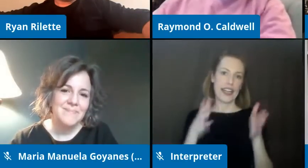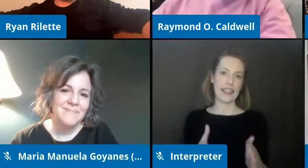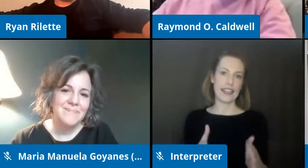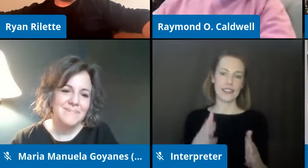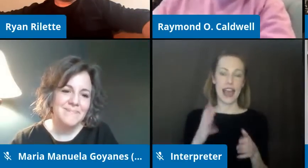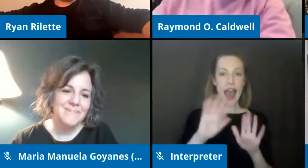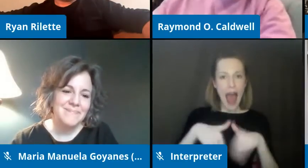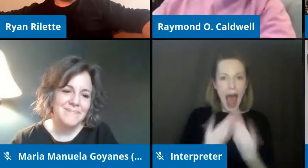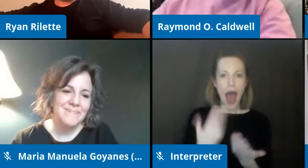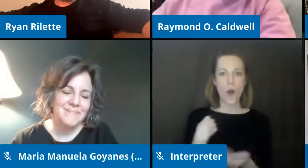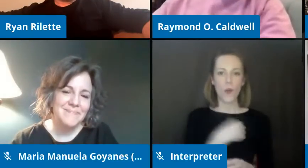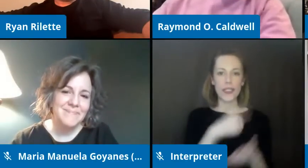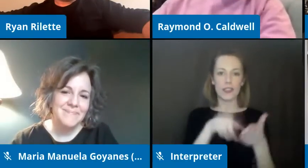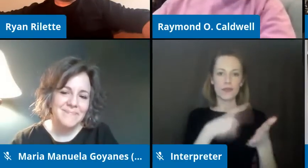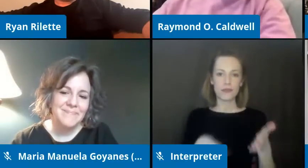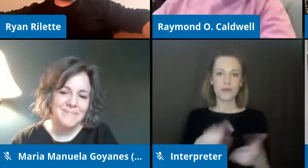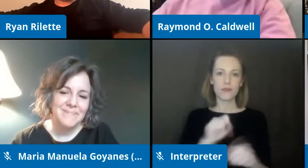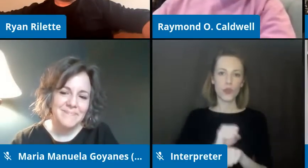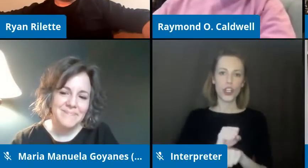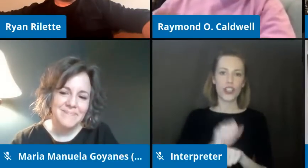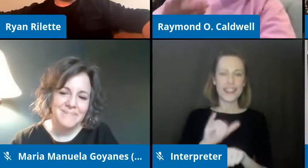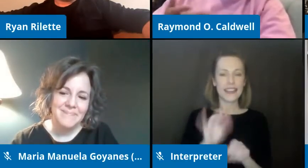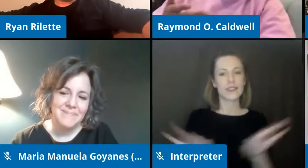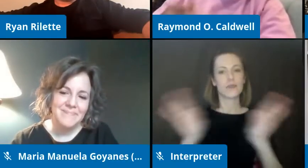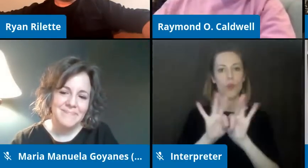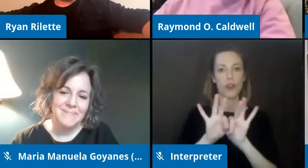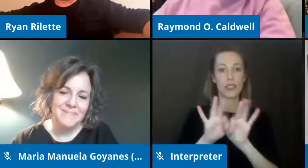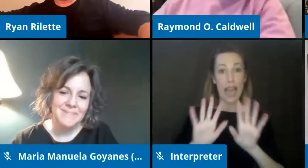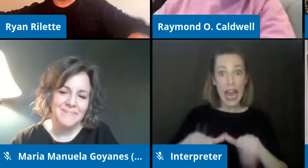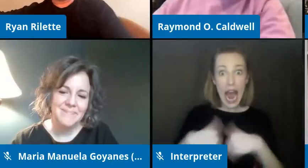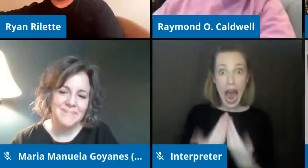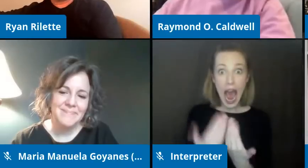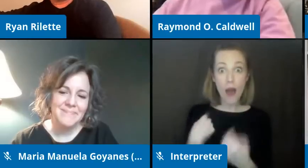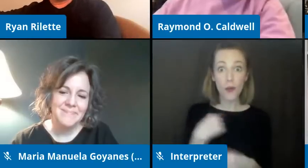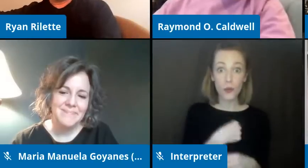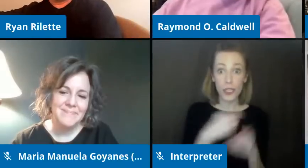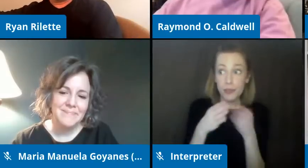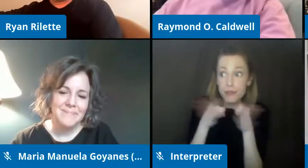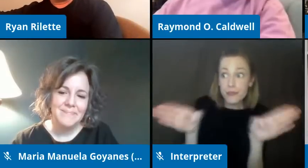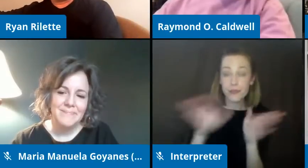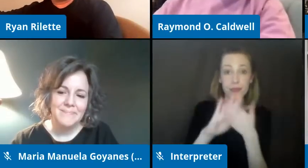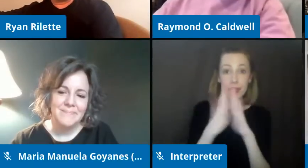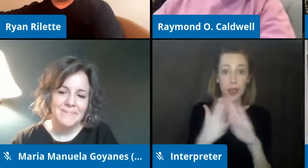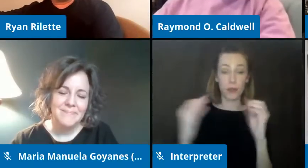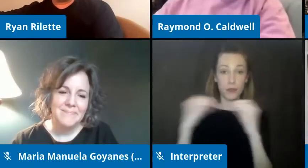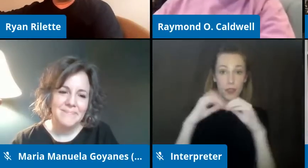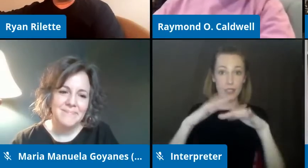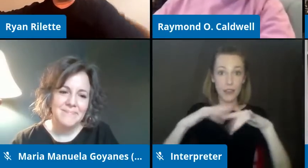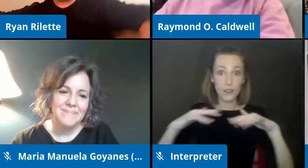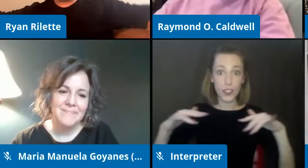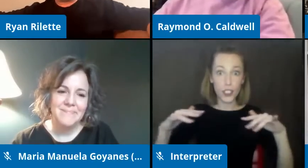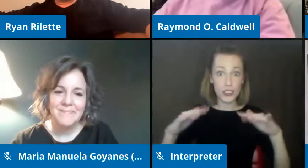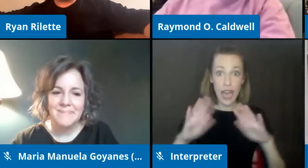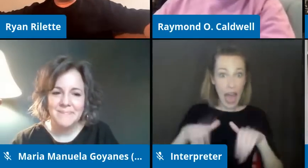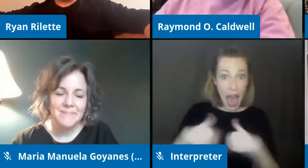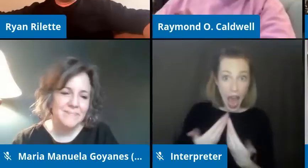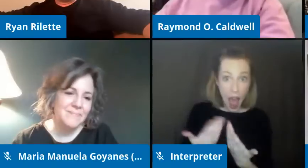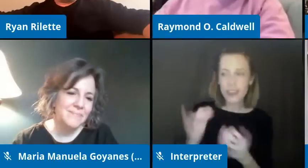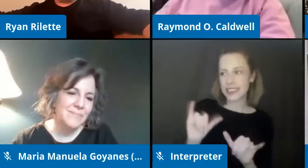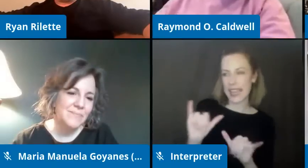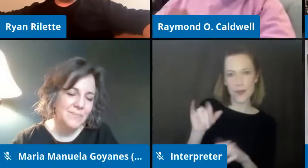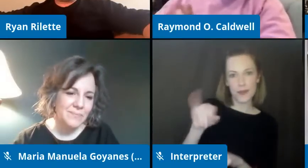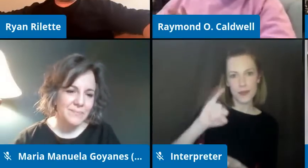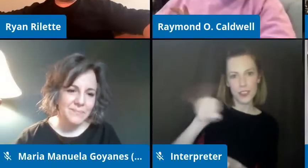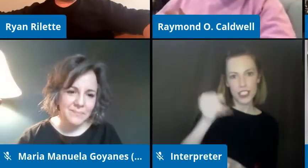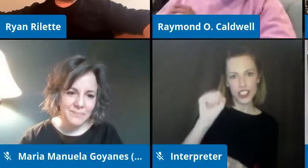Right. And then how we do that, I think we do that by being, to Jason's point, very local. Mm-hmm. I think that I am looking into this